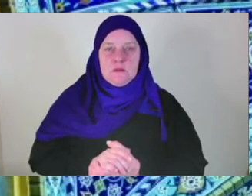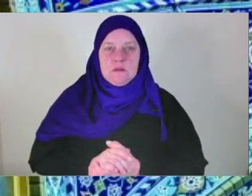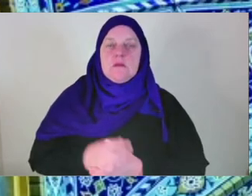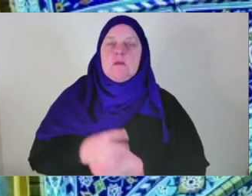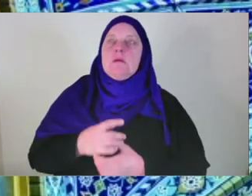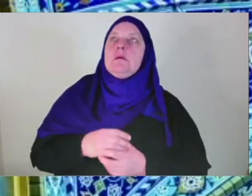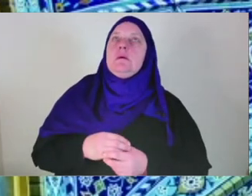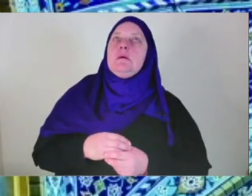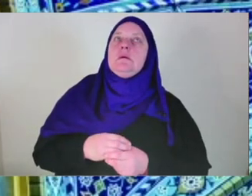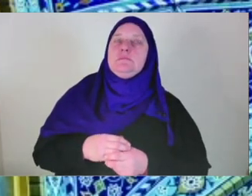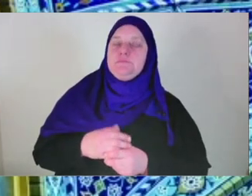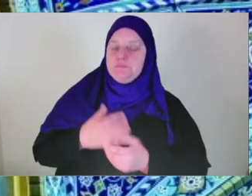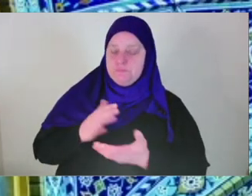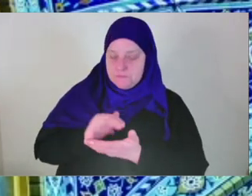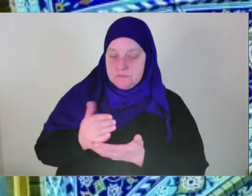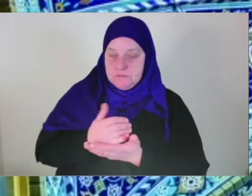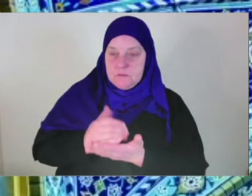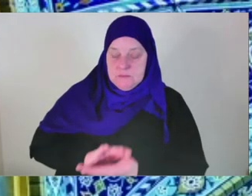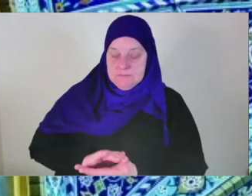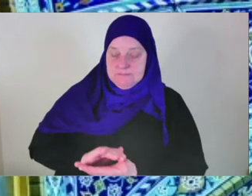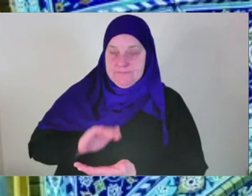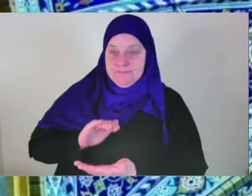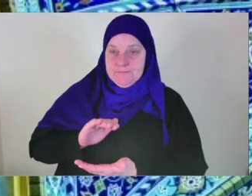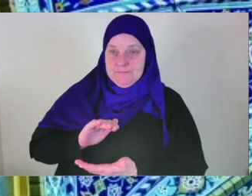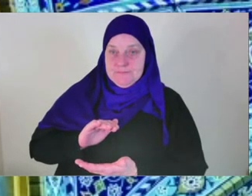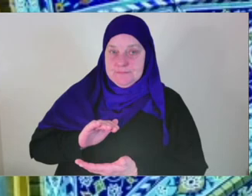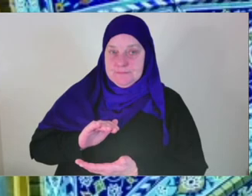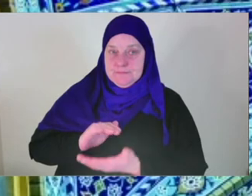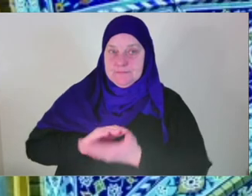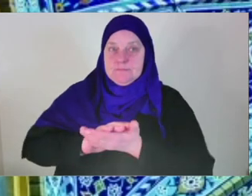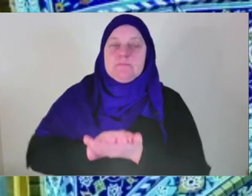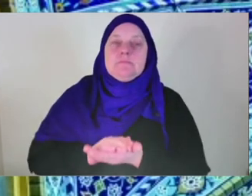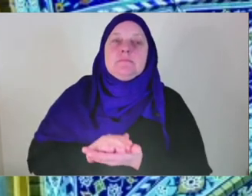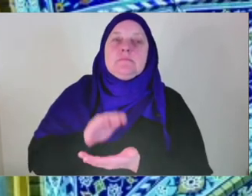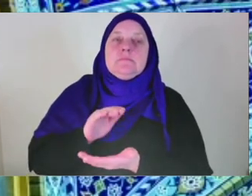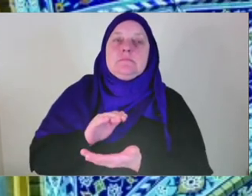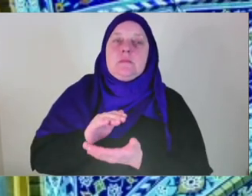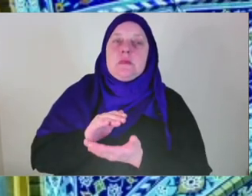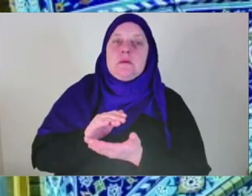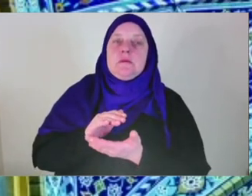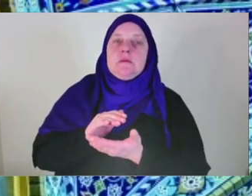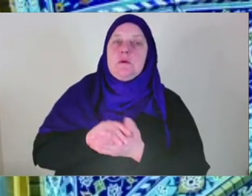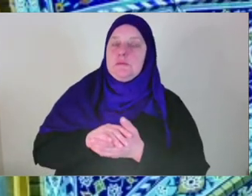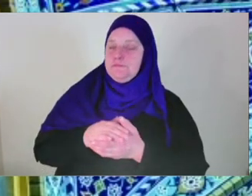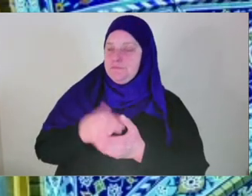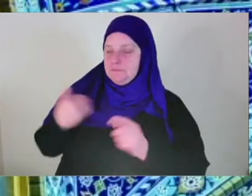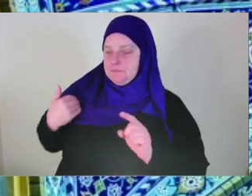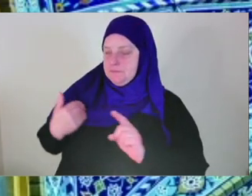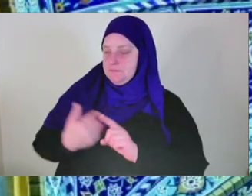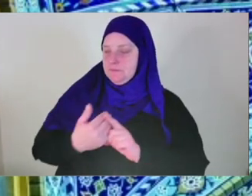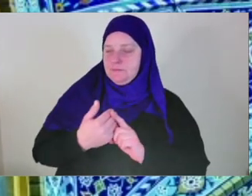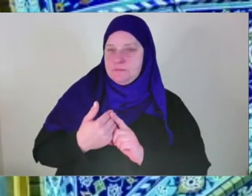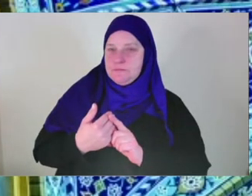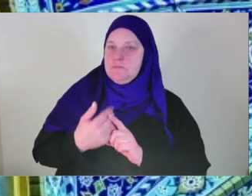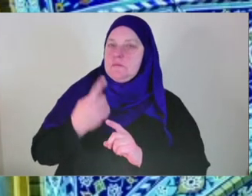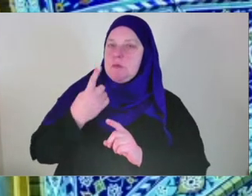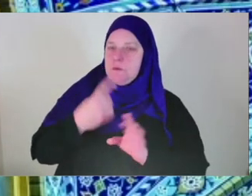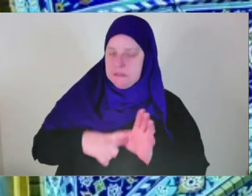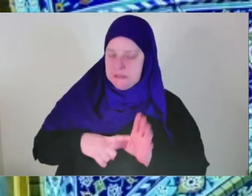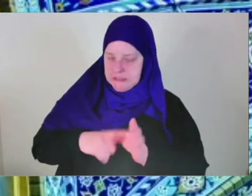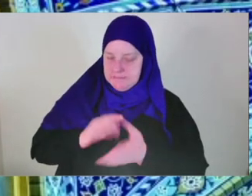have accumulated through the years, more than the last 12 months, they regard it as a saving